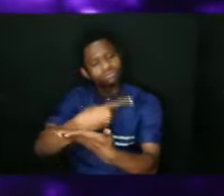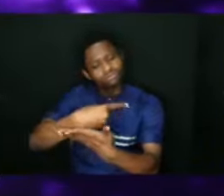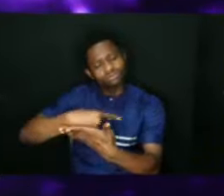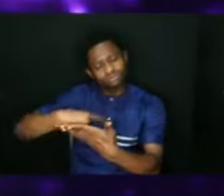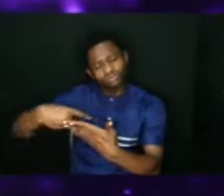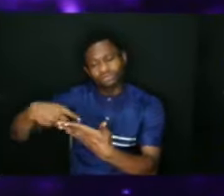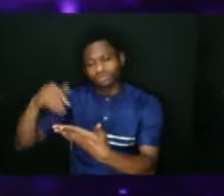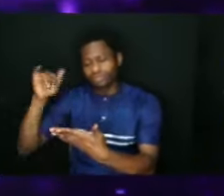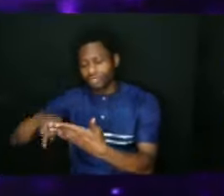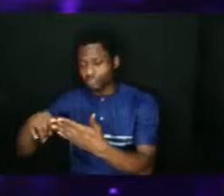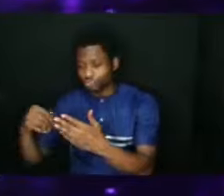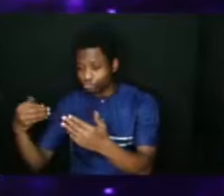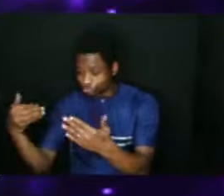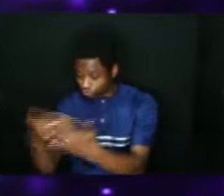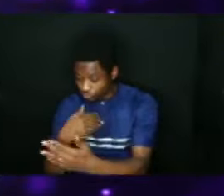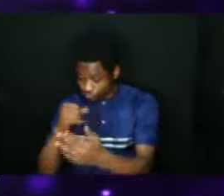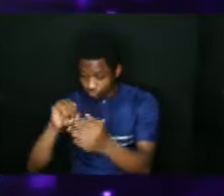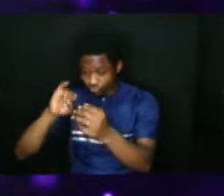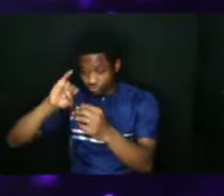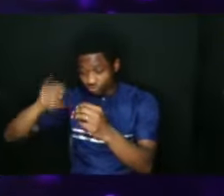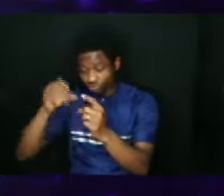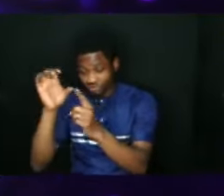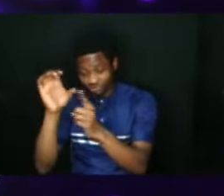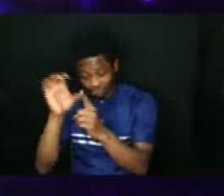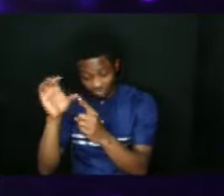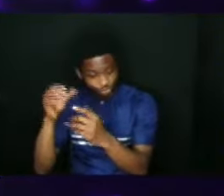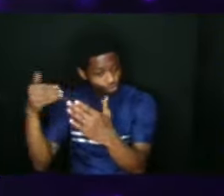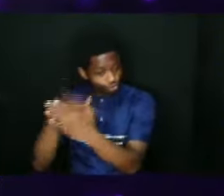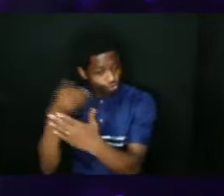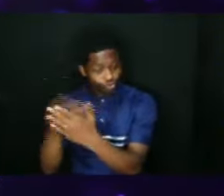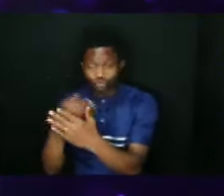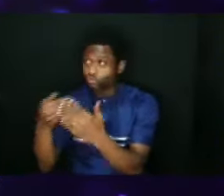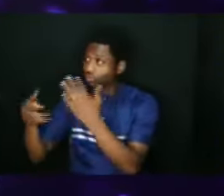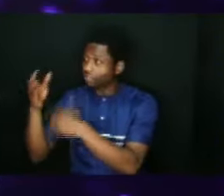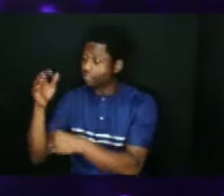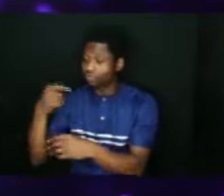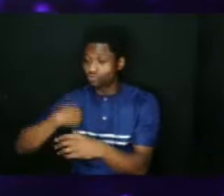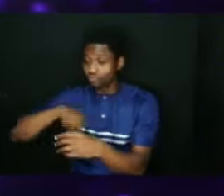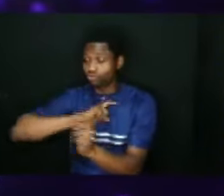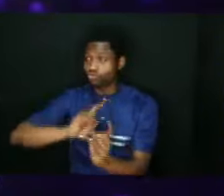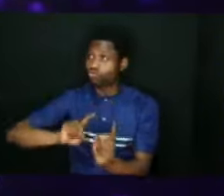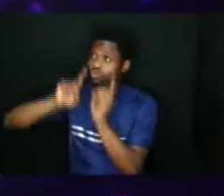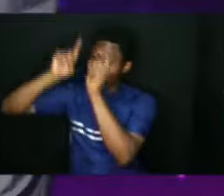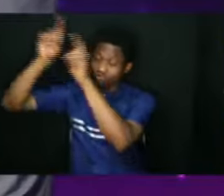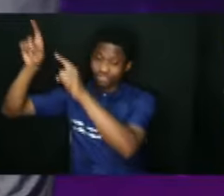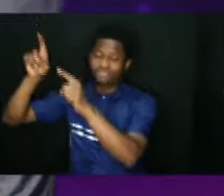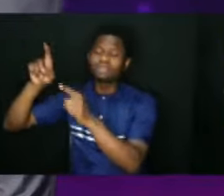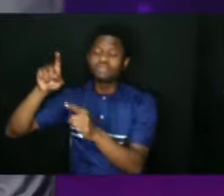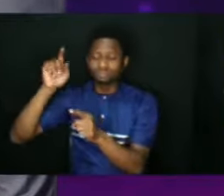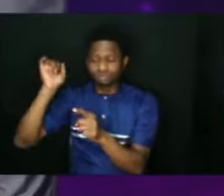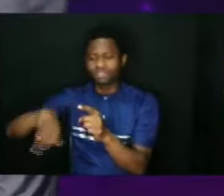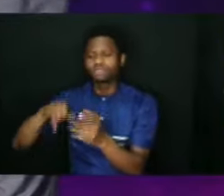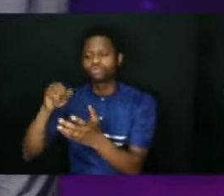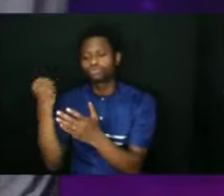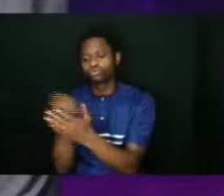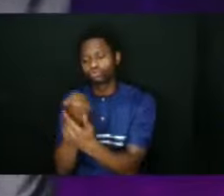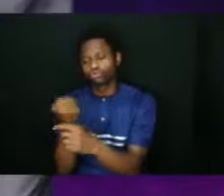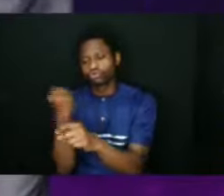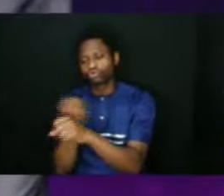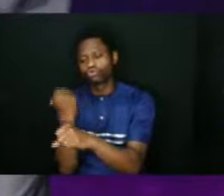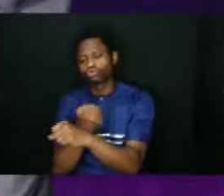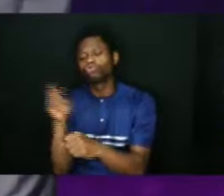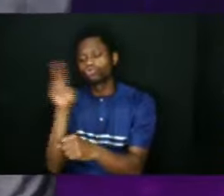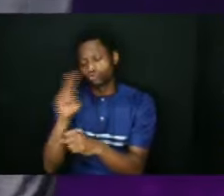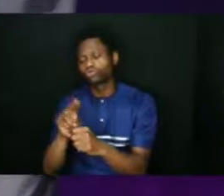New Jerusalem, which is the capital city of heaven that we will be going into. Sa abo esumbu yi no eno eno nyankopon e de